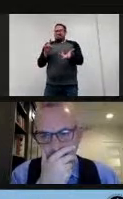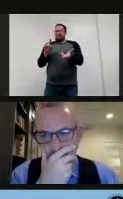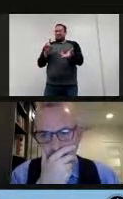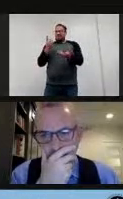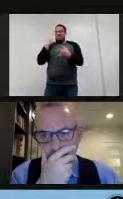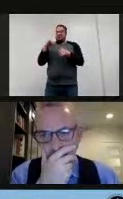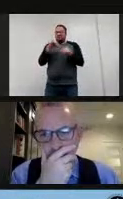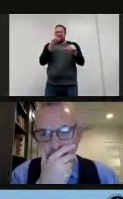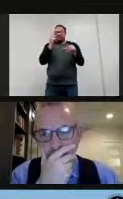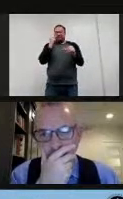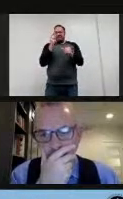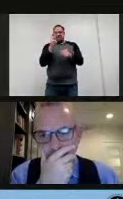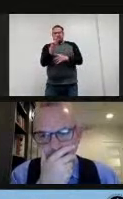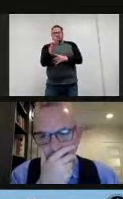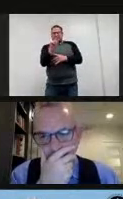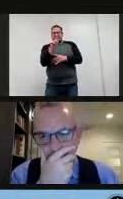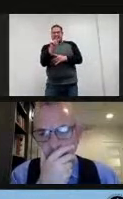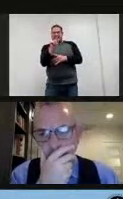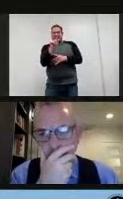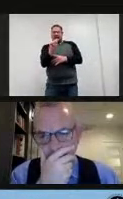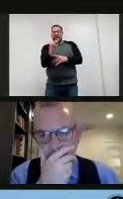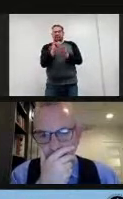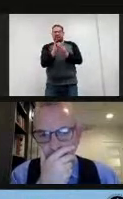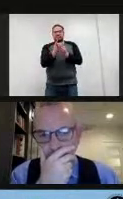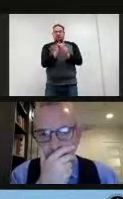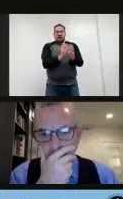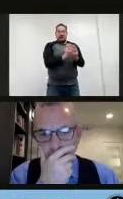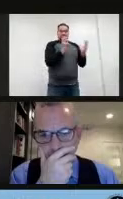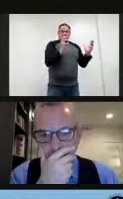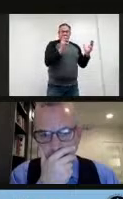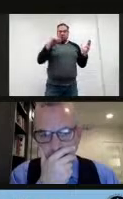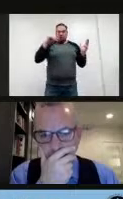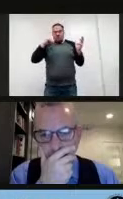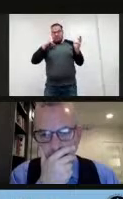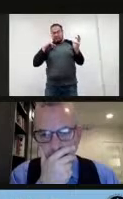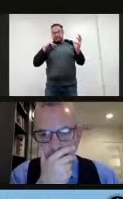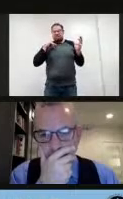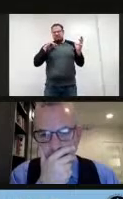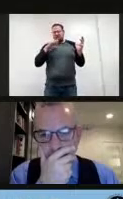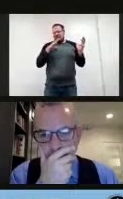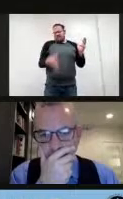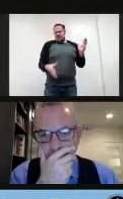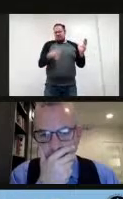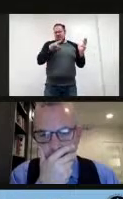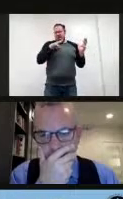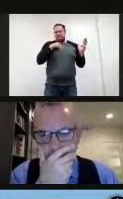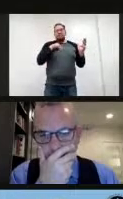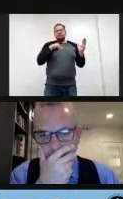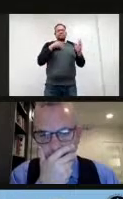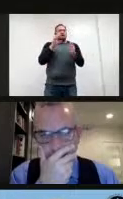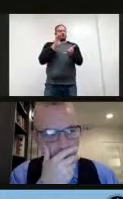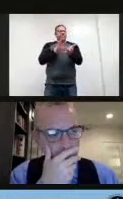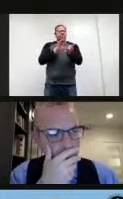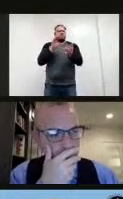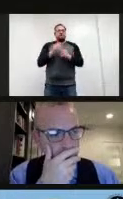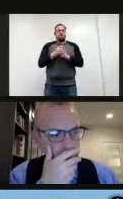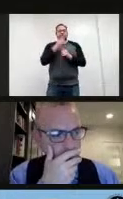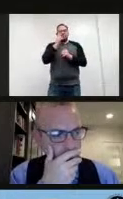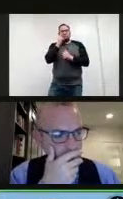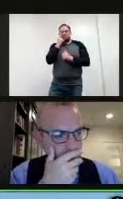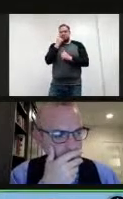data, it includes that both qualitative and quantitative, I'm okay leaving it as is. Director Chandrakiri?